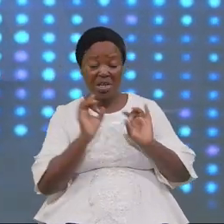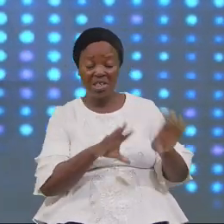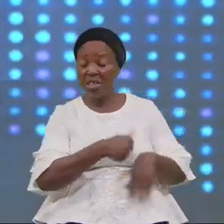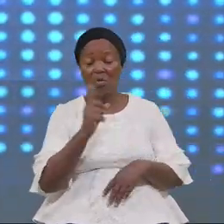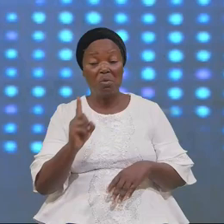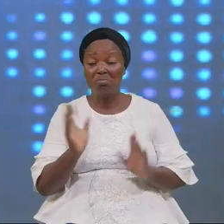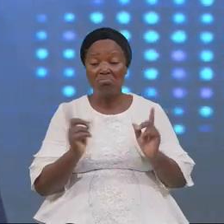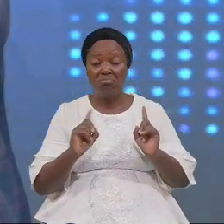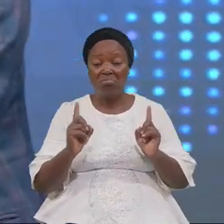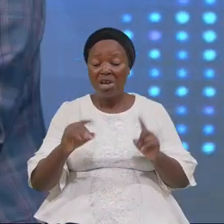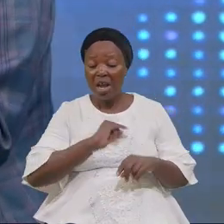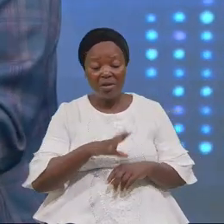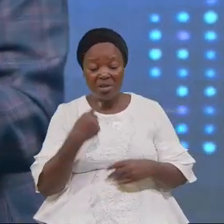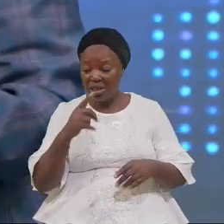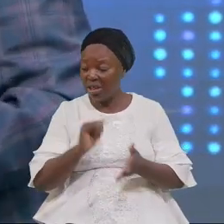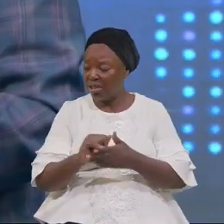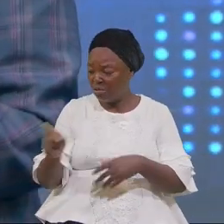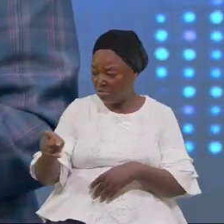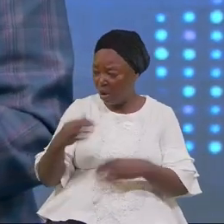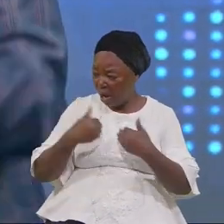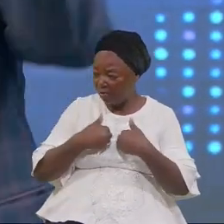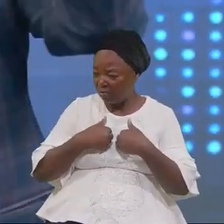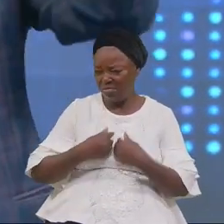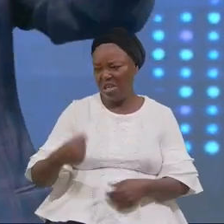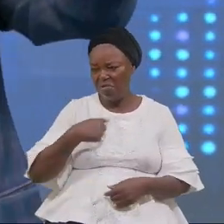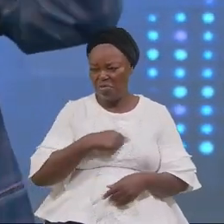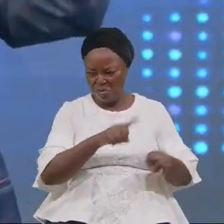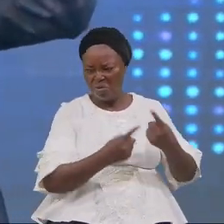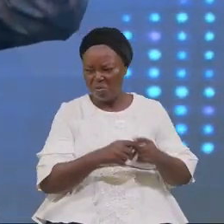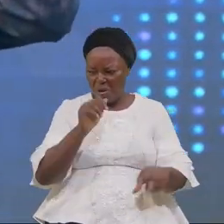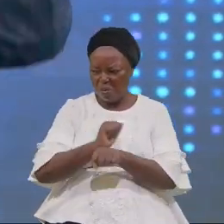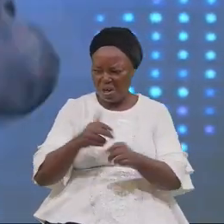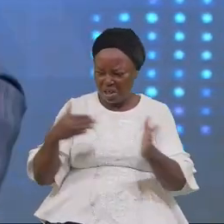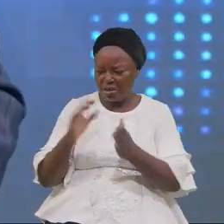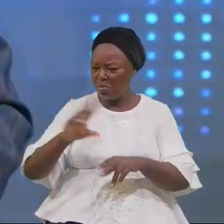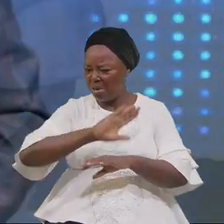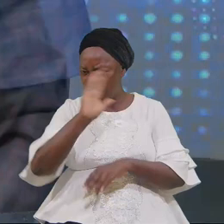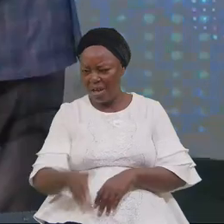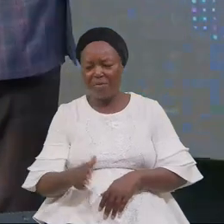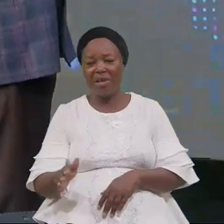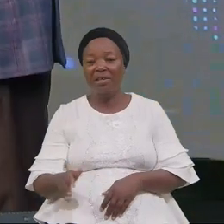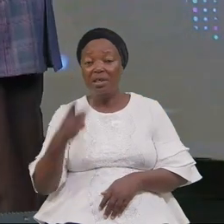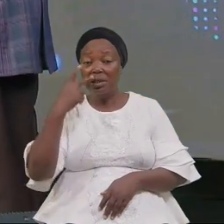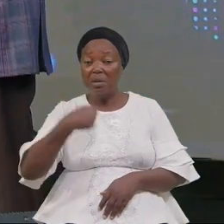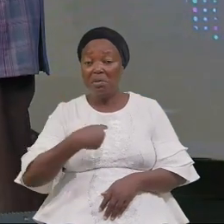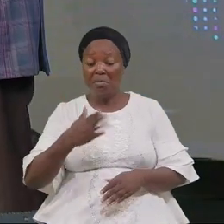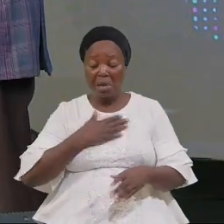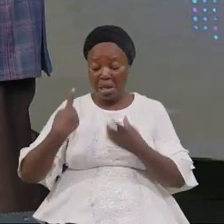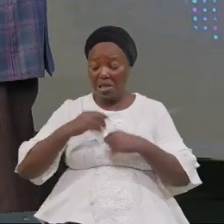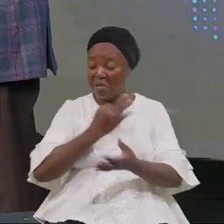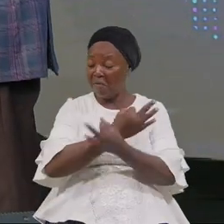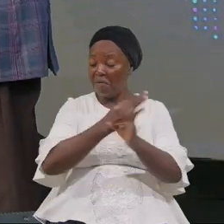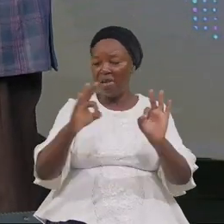don't say the person that has breakfast should not eat it. Look, this how my heart is. And they cover their